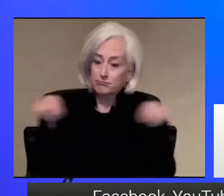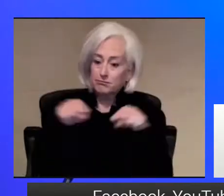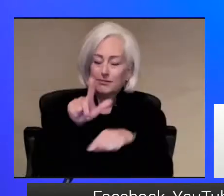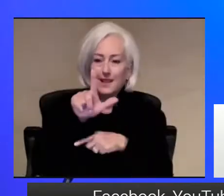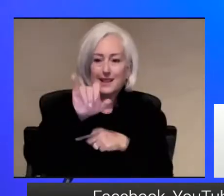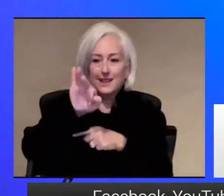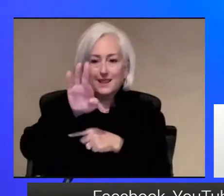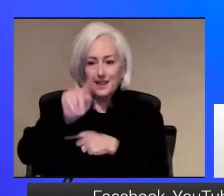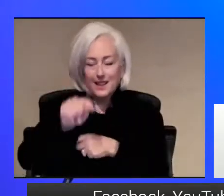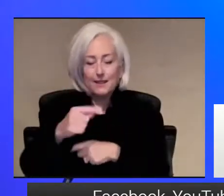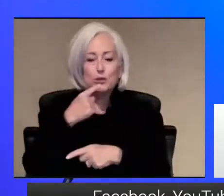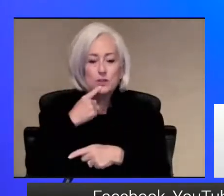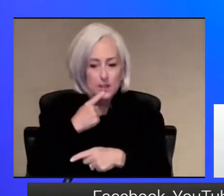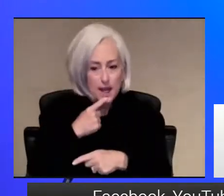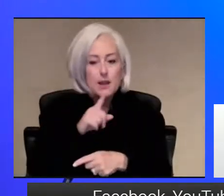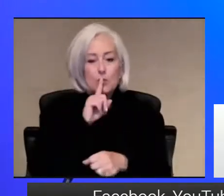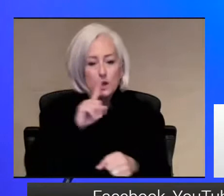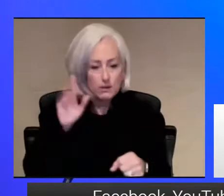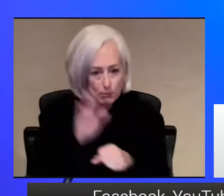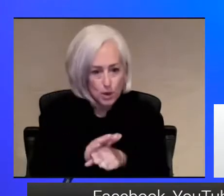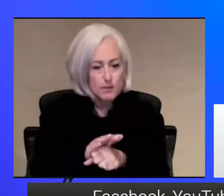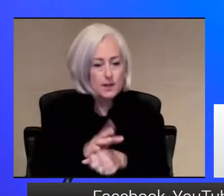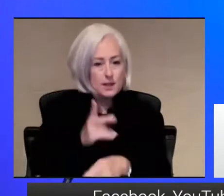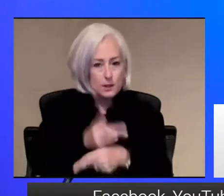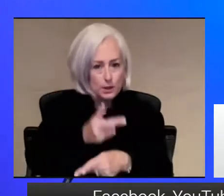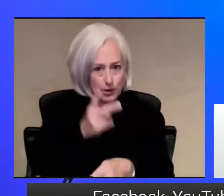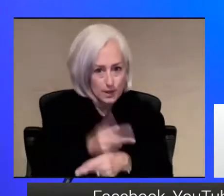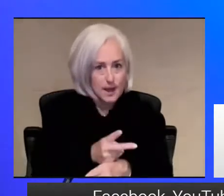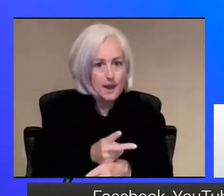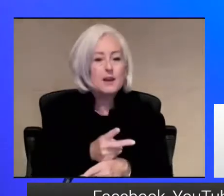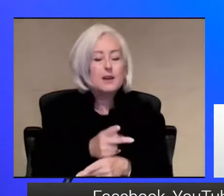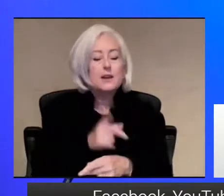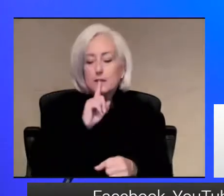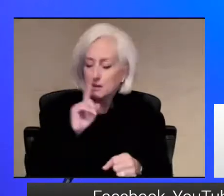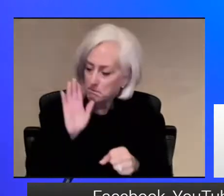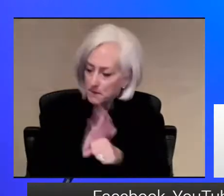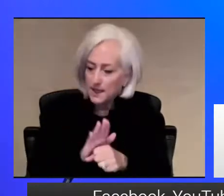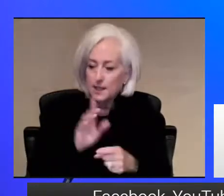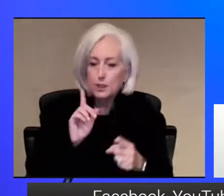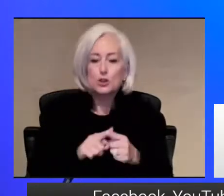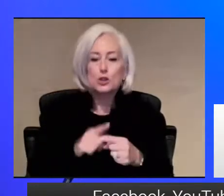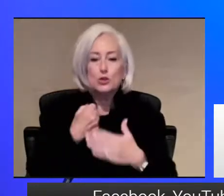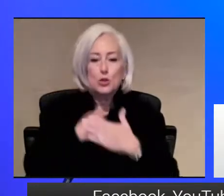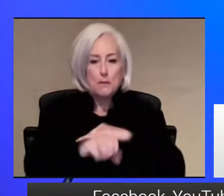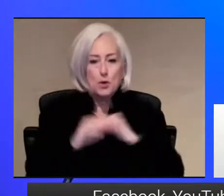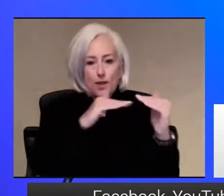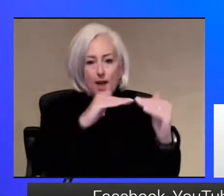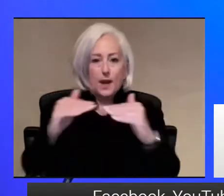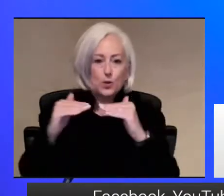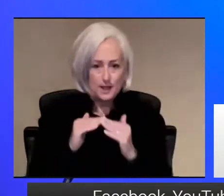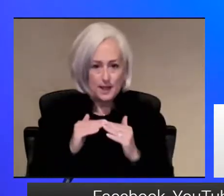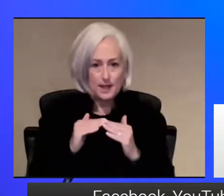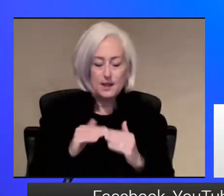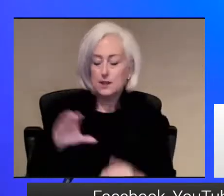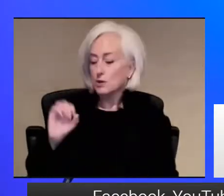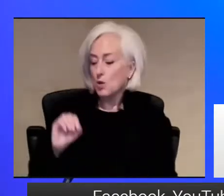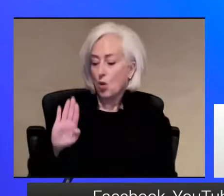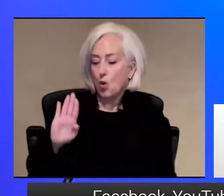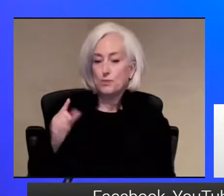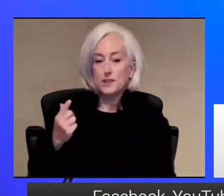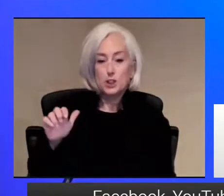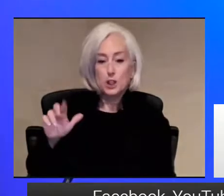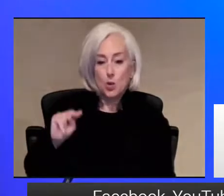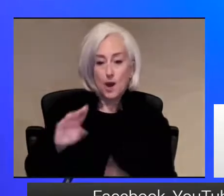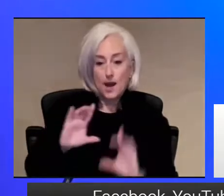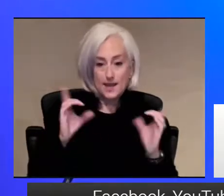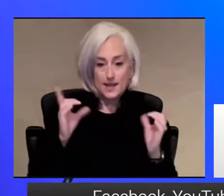reducing disparities, and we're committed to birth equity. And so it definitely took a collaboration between the OBGYN department and population